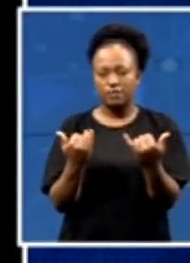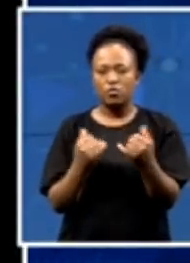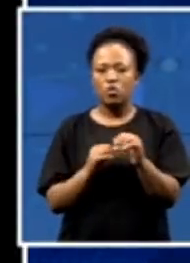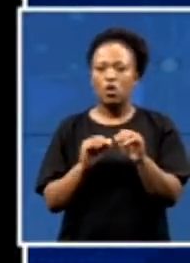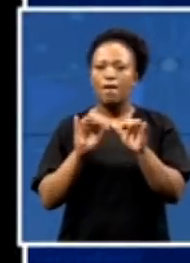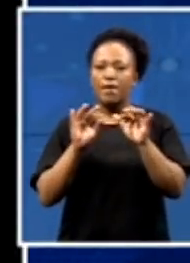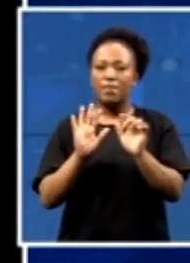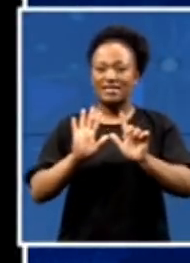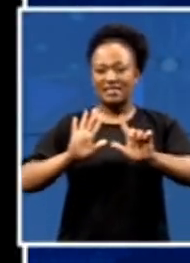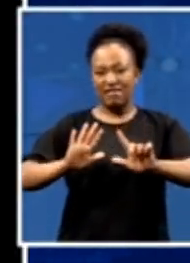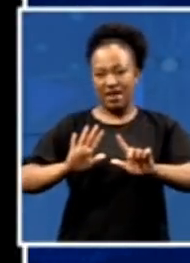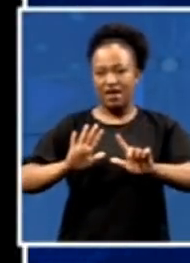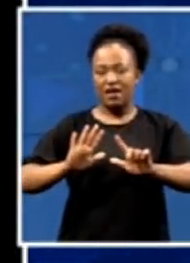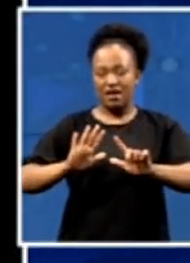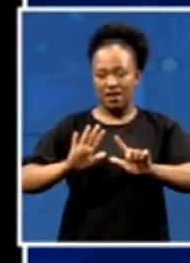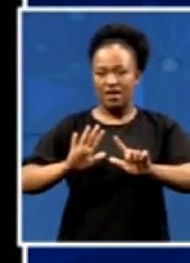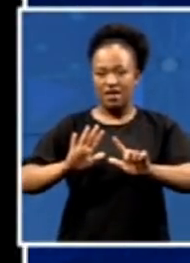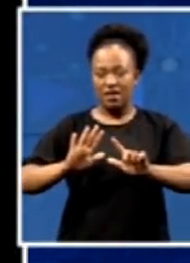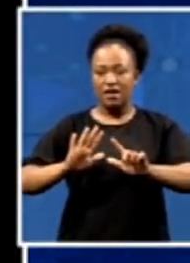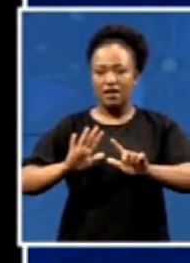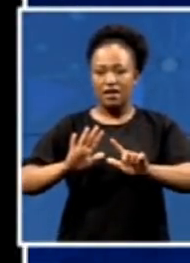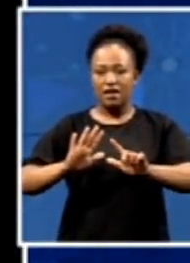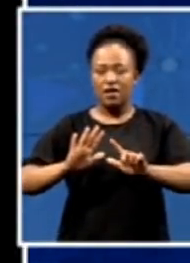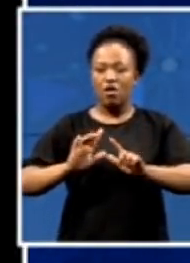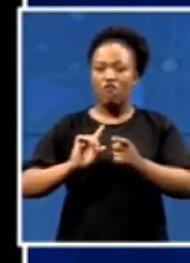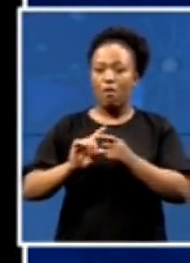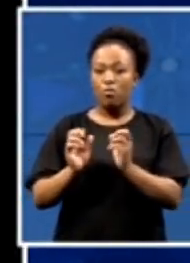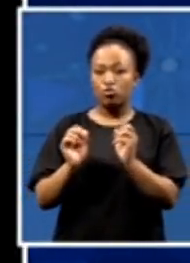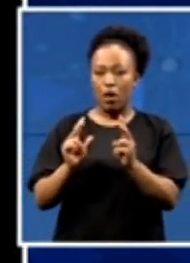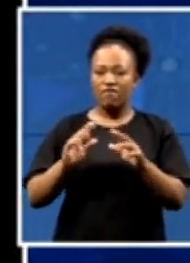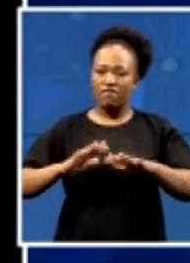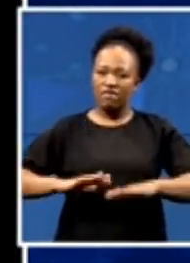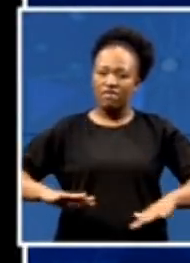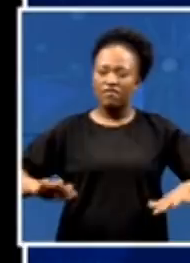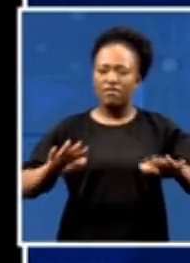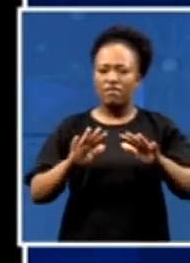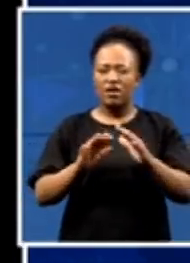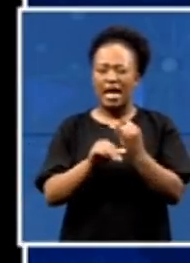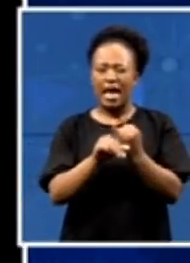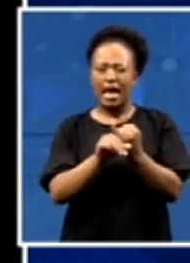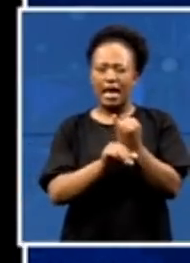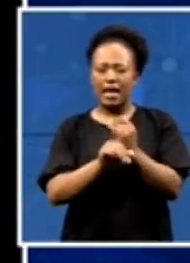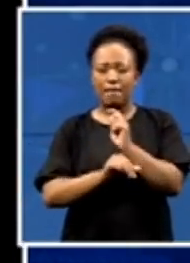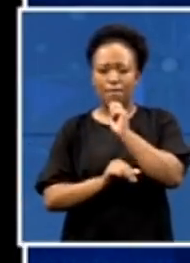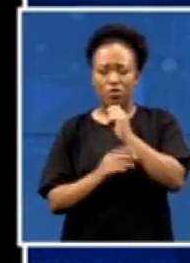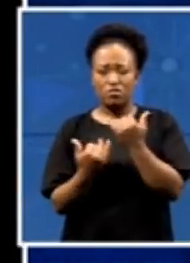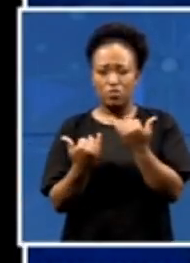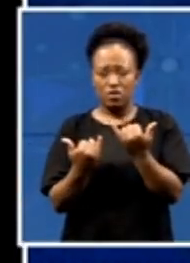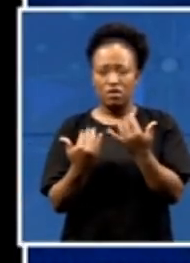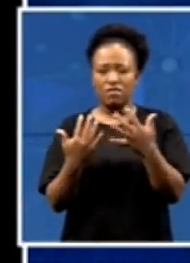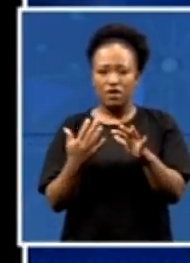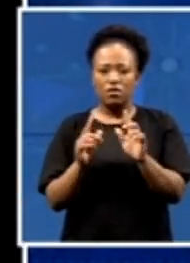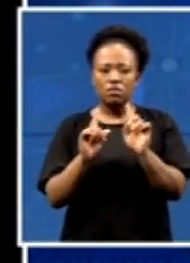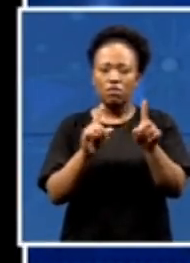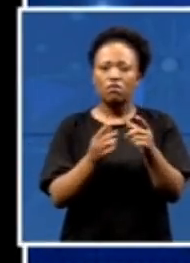from rooftop in Verulam area. During the early hours of this morning, Major Response Search and Rescue Division responded to Verulam